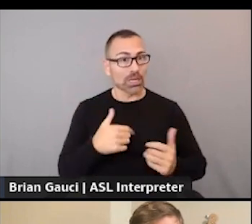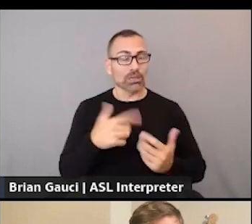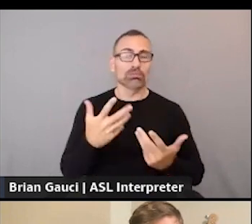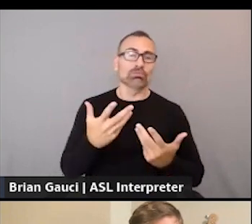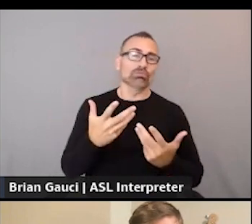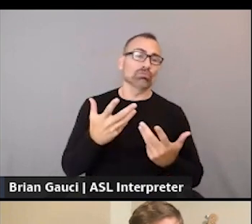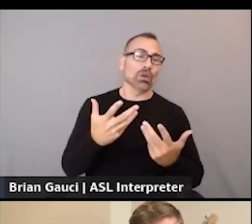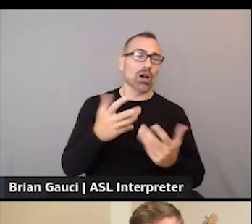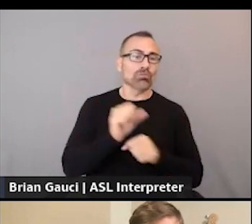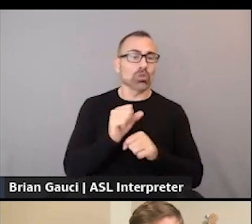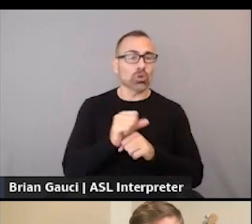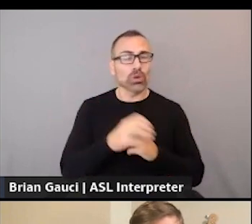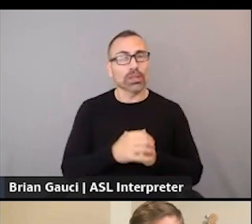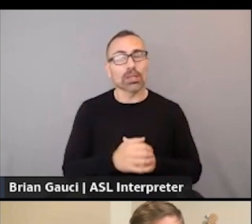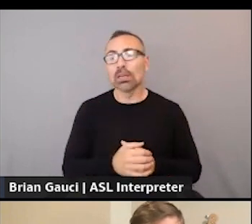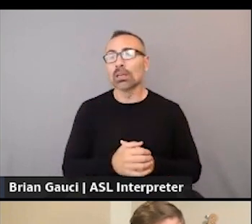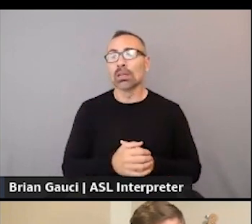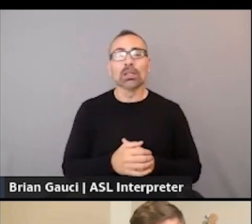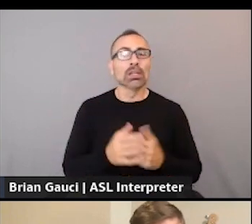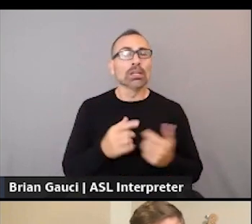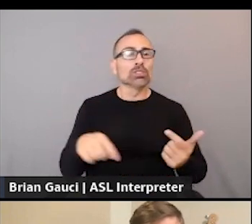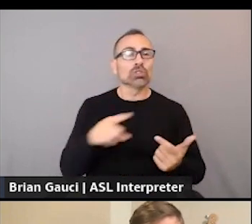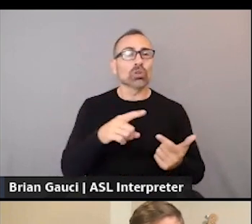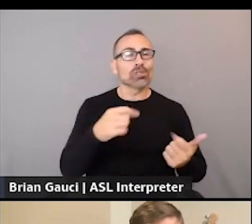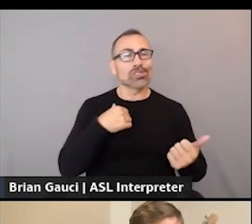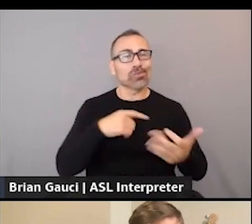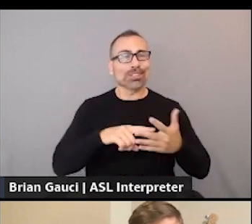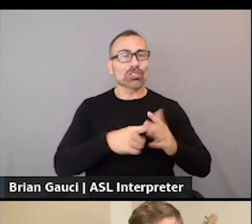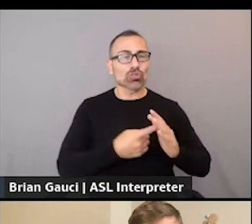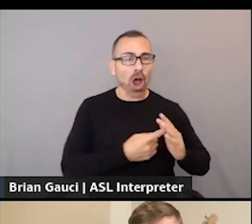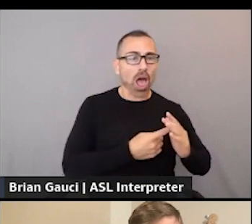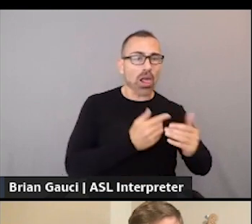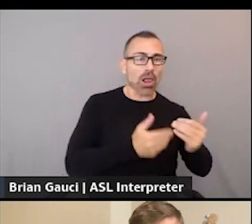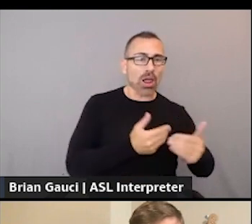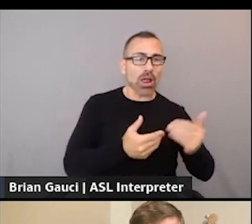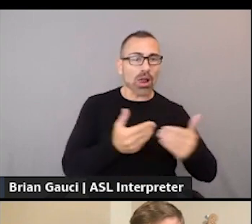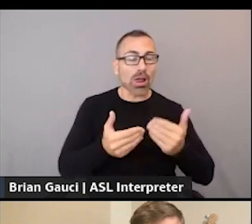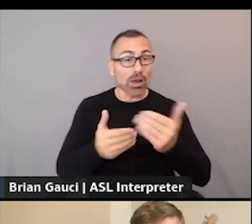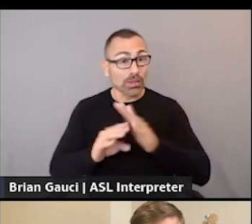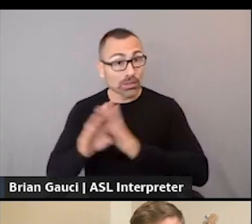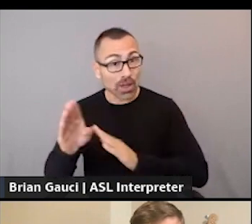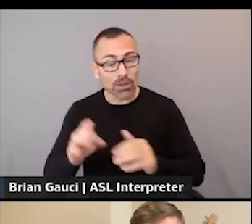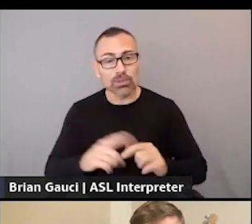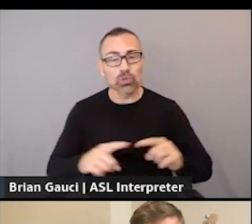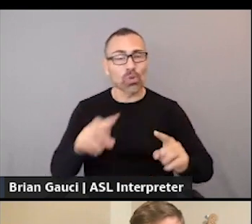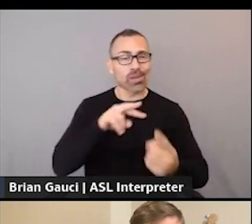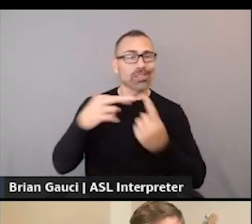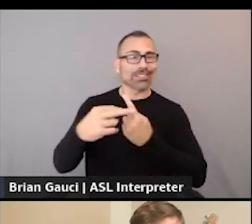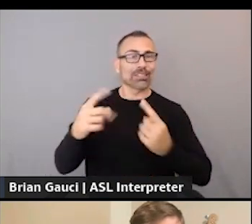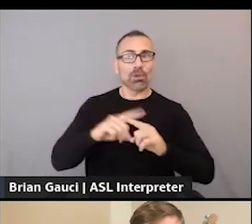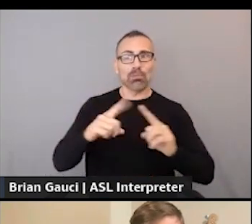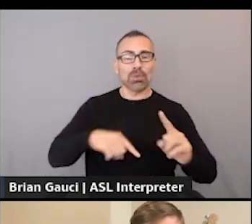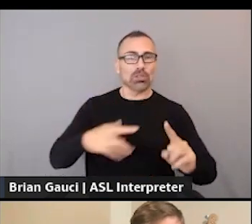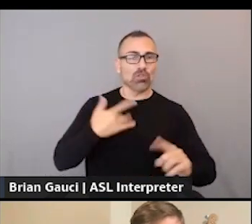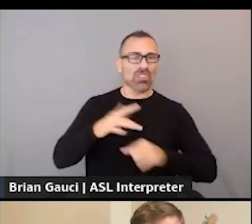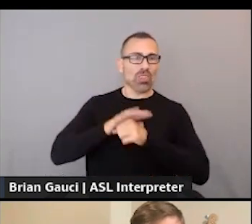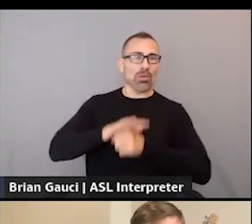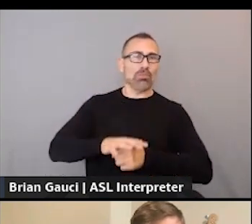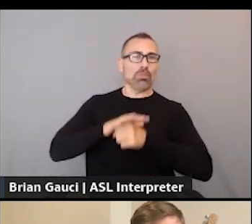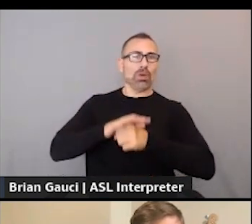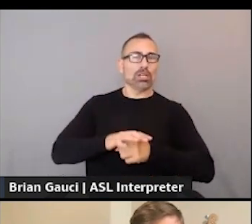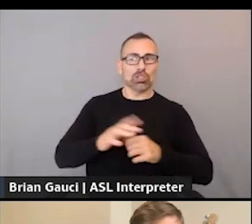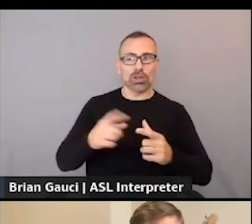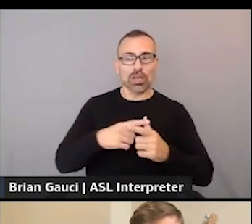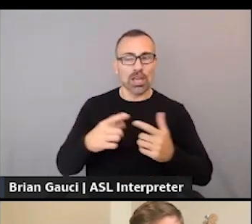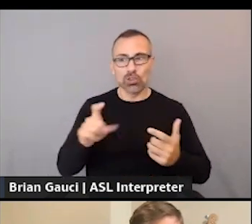run approach. So it'll look different from any organization, but when you start to feel like the pressures and you need better insights into your data